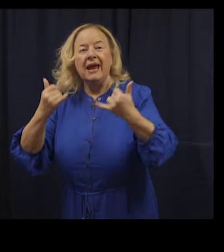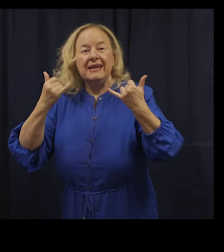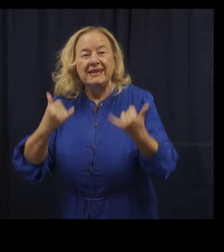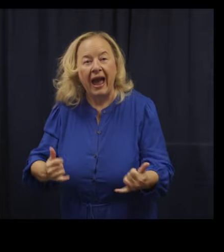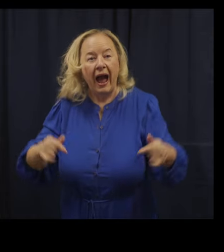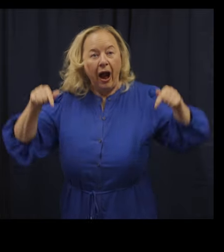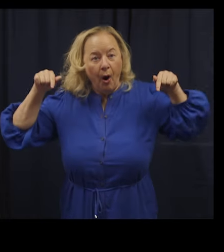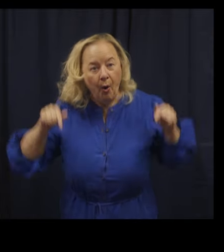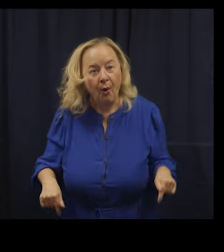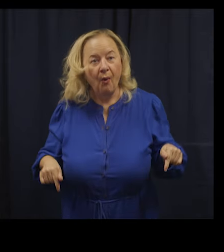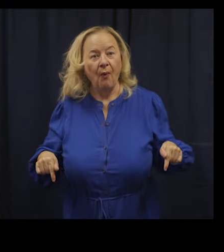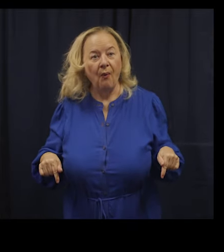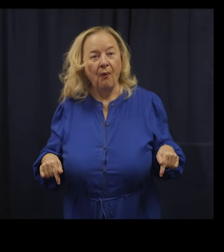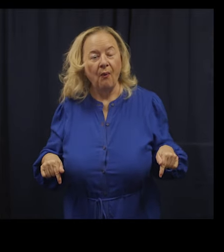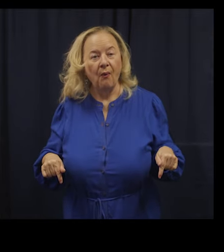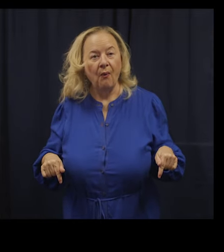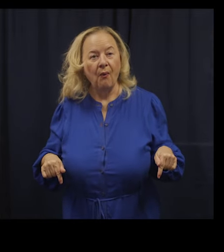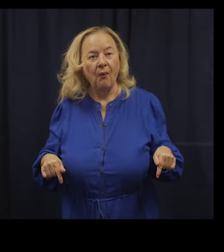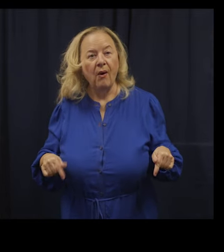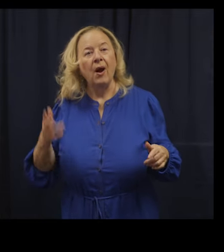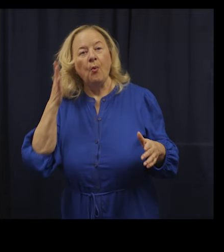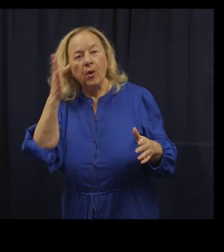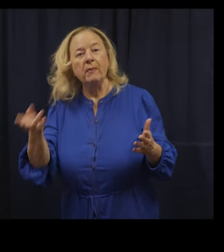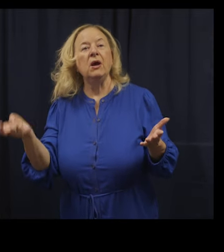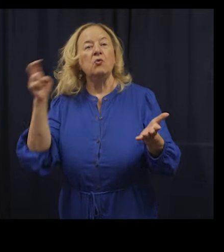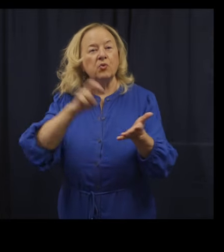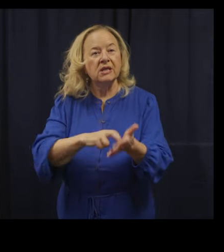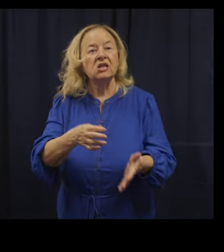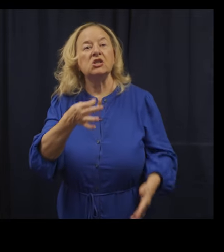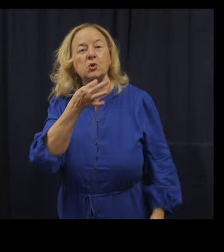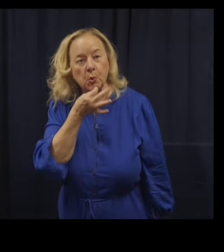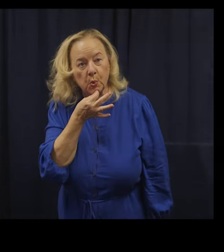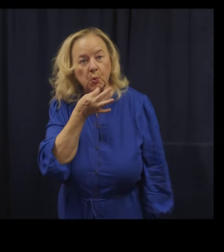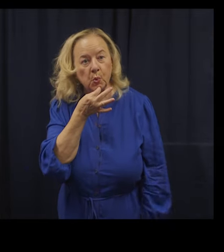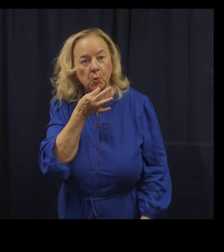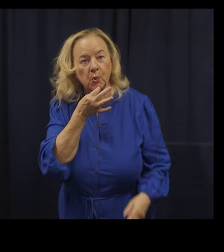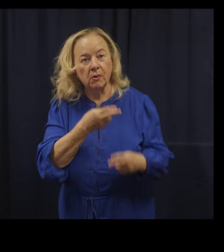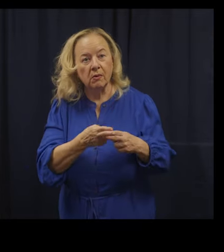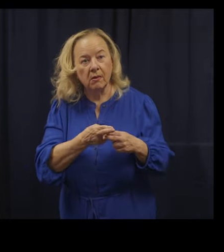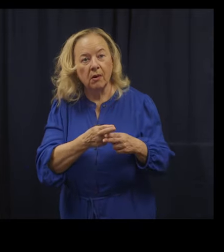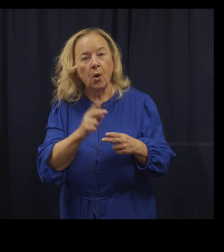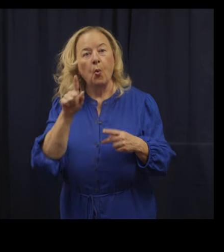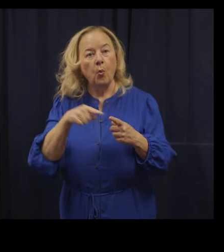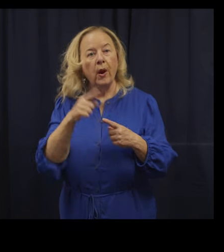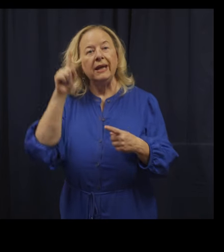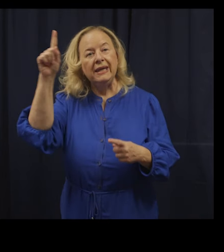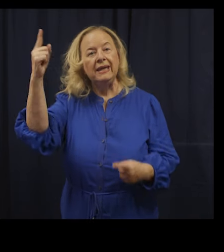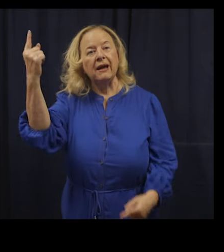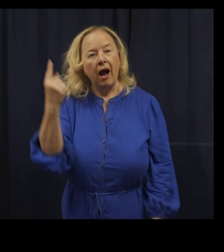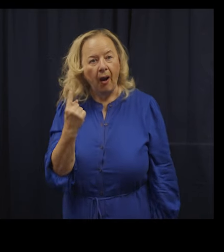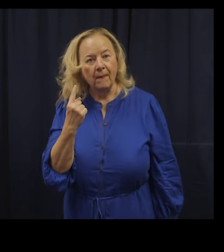promised land, and there's going to be a resurrection real soon when he returns.